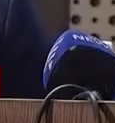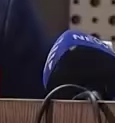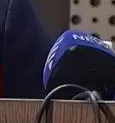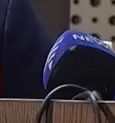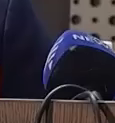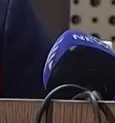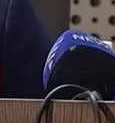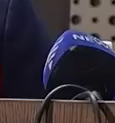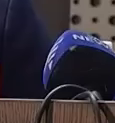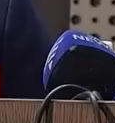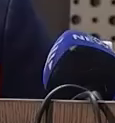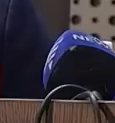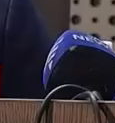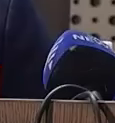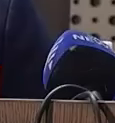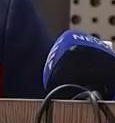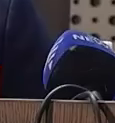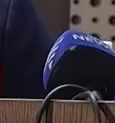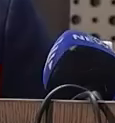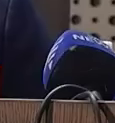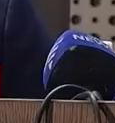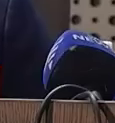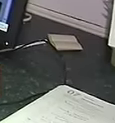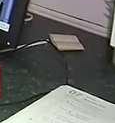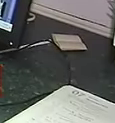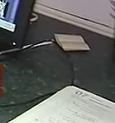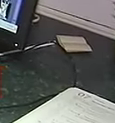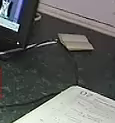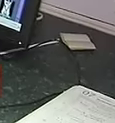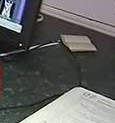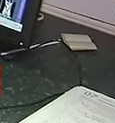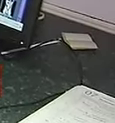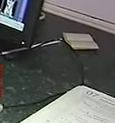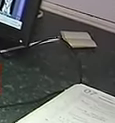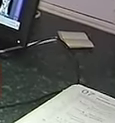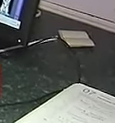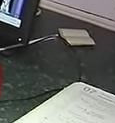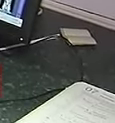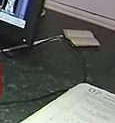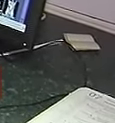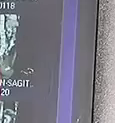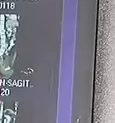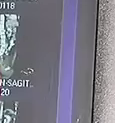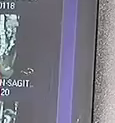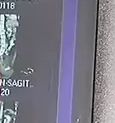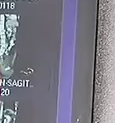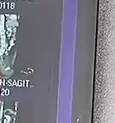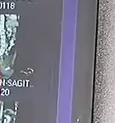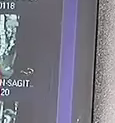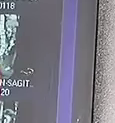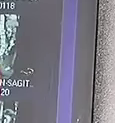Let's recap your top stories. Health Minister Aaron Motsoaledi unveils radical plans to overhaul healthcare in South Africa. He's proposing the rich